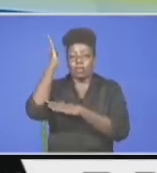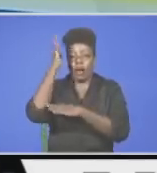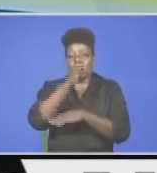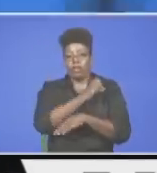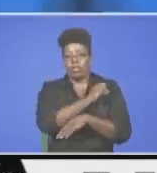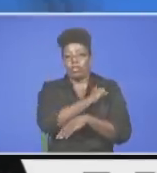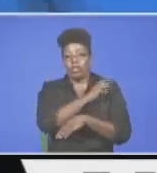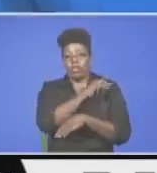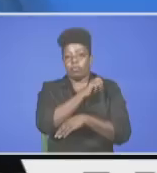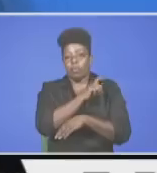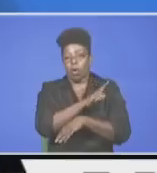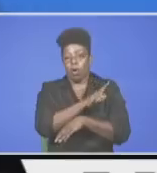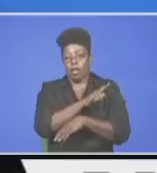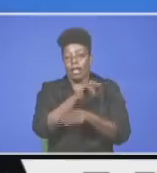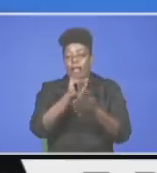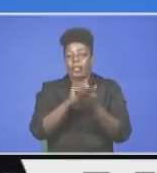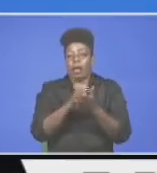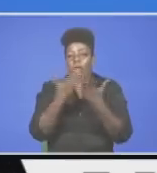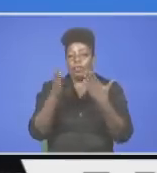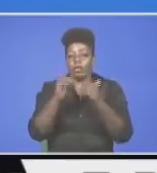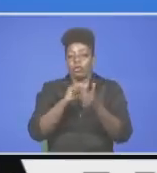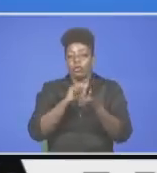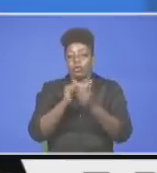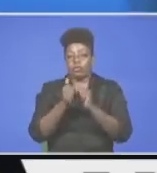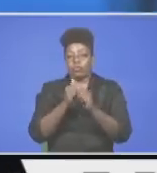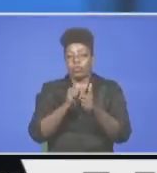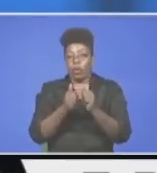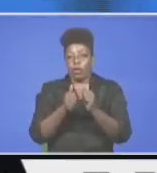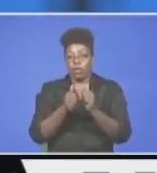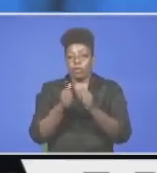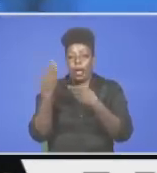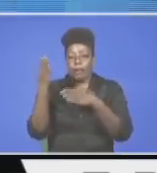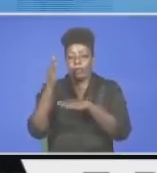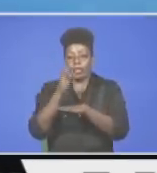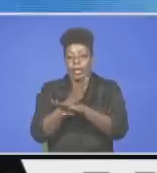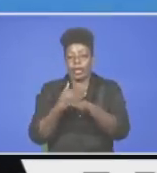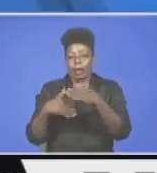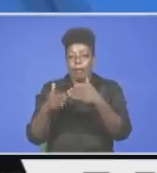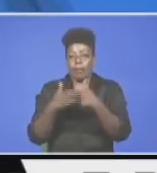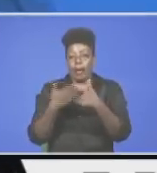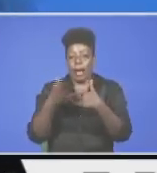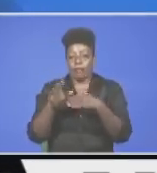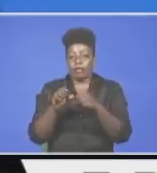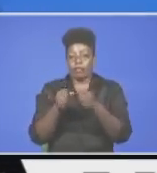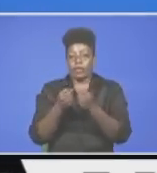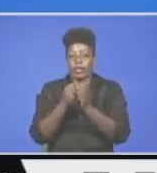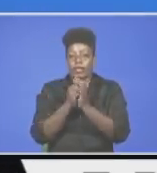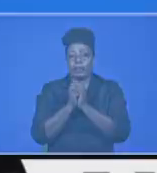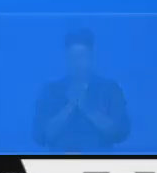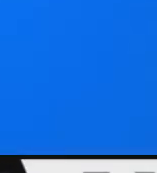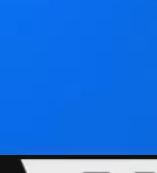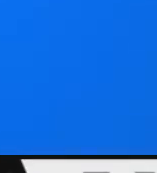Small. And that will do it for sports. Stay tuned. The Bahamas Tonight comes back after the break.